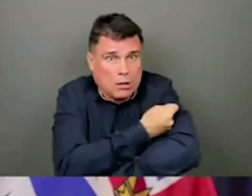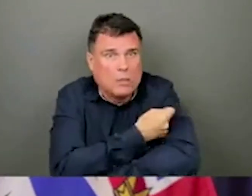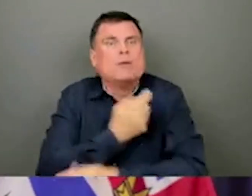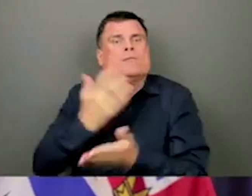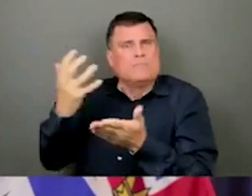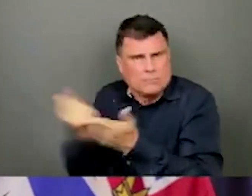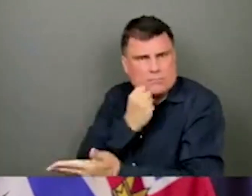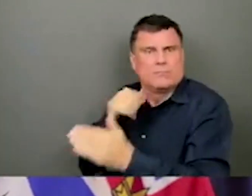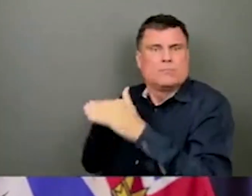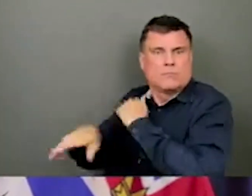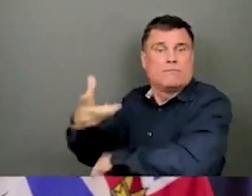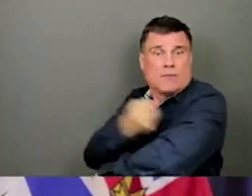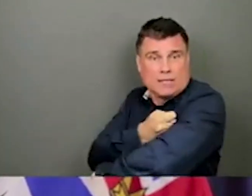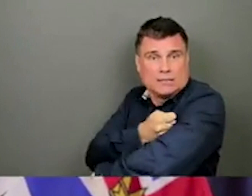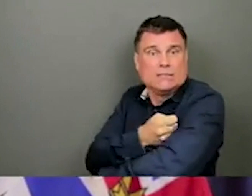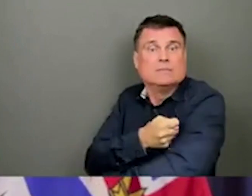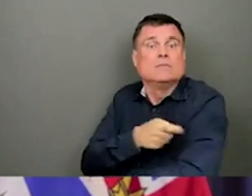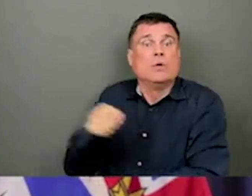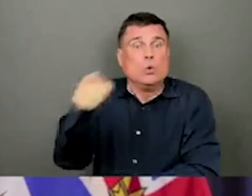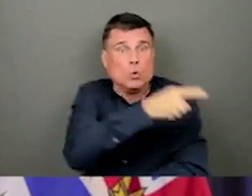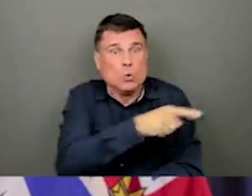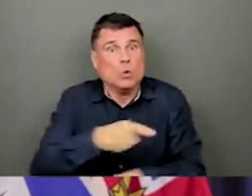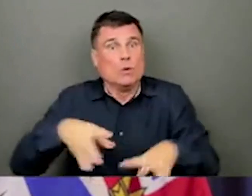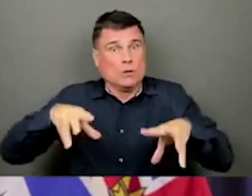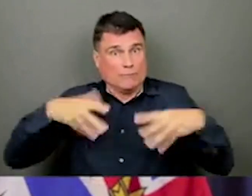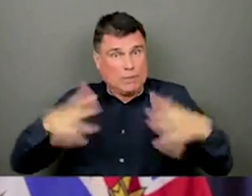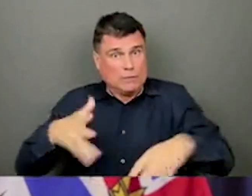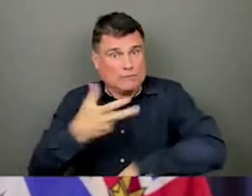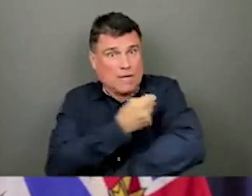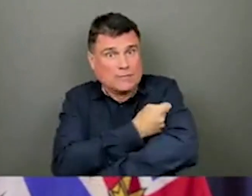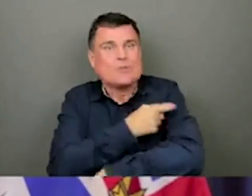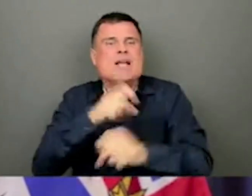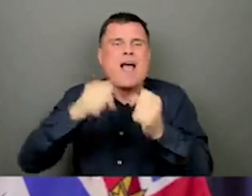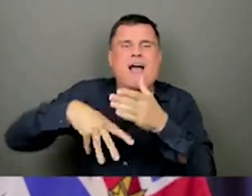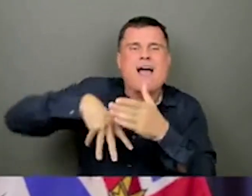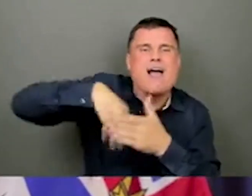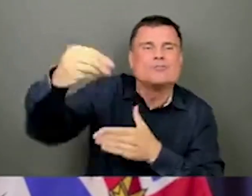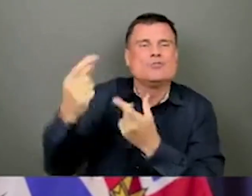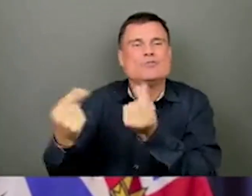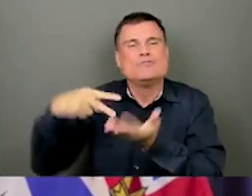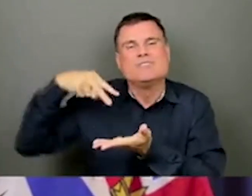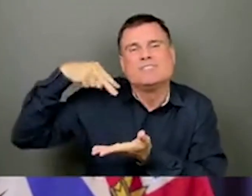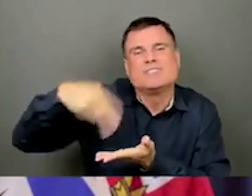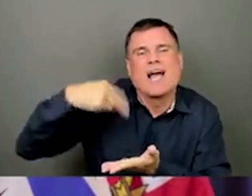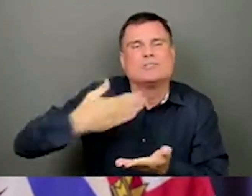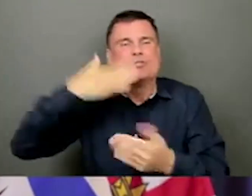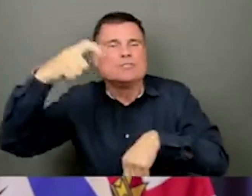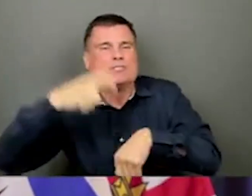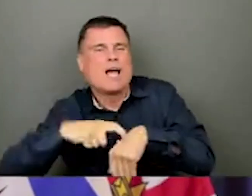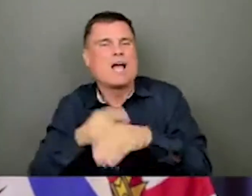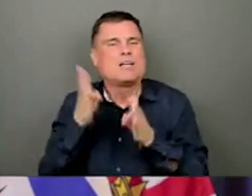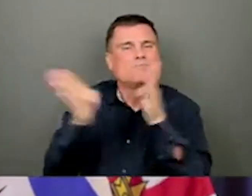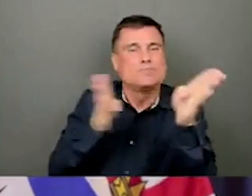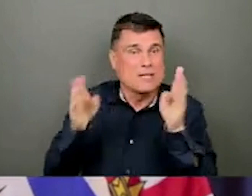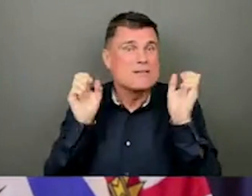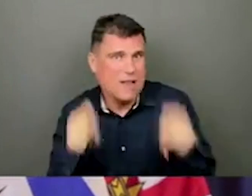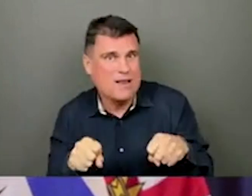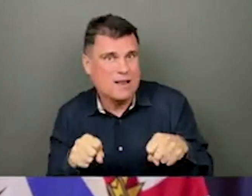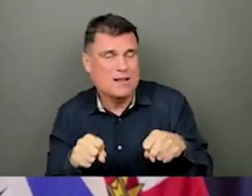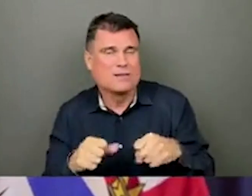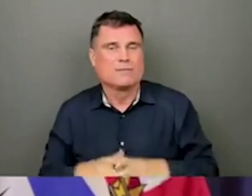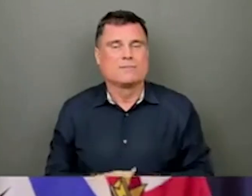that will give them opportunities to go to nightclubs, to go to restaurants, where I have to say, and it's critically important at this